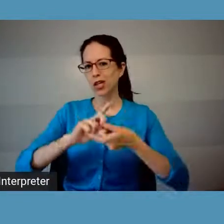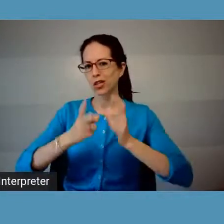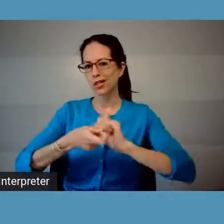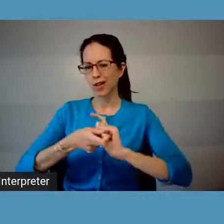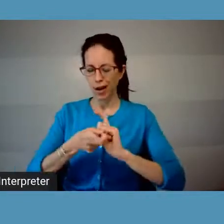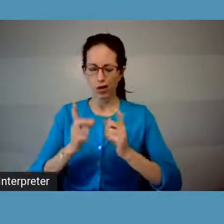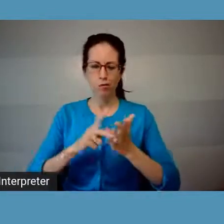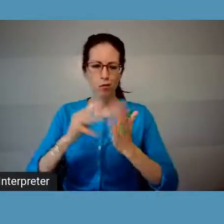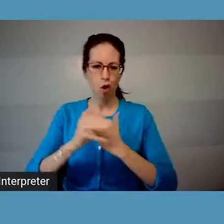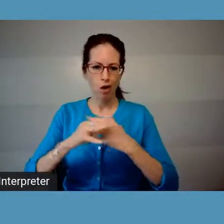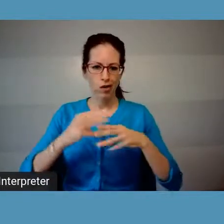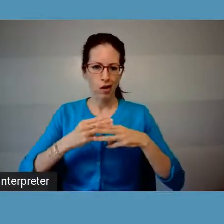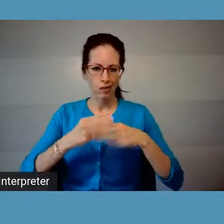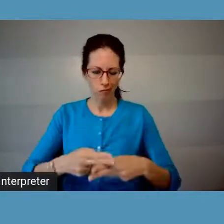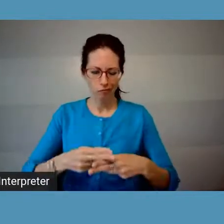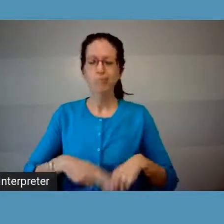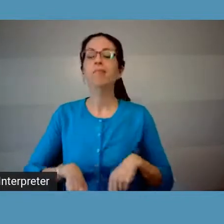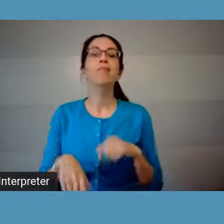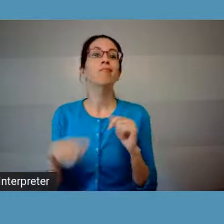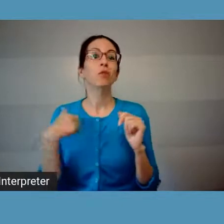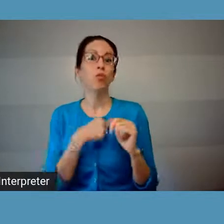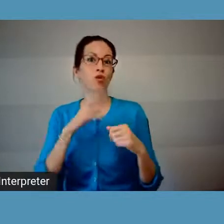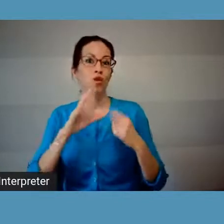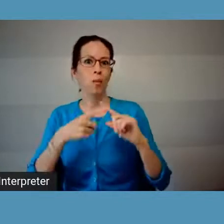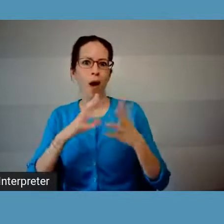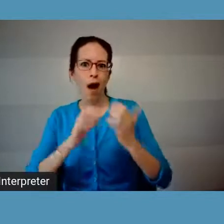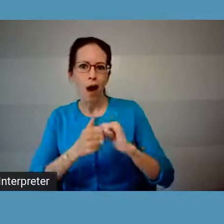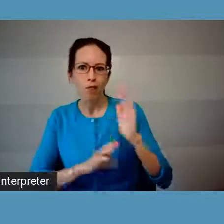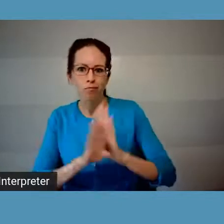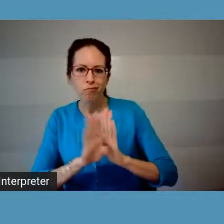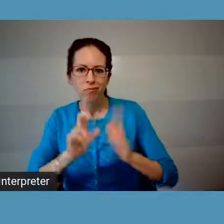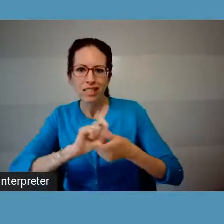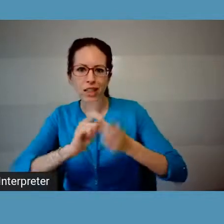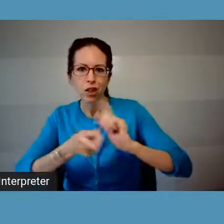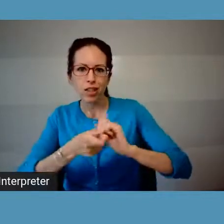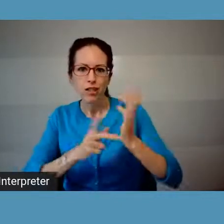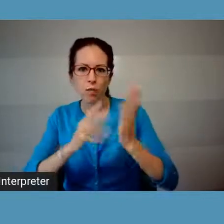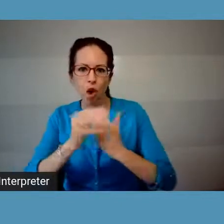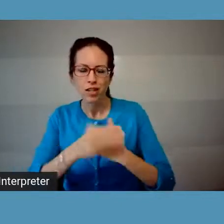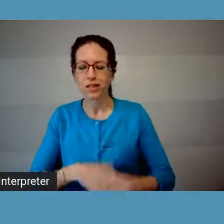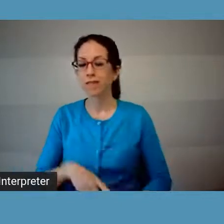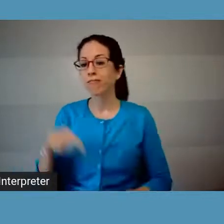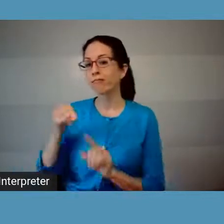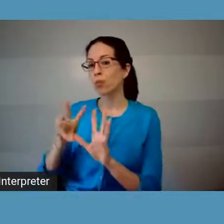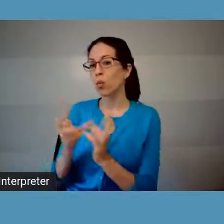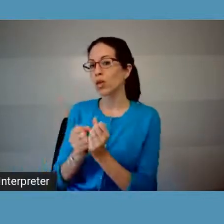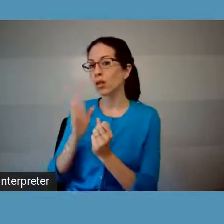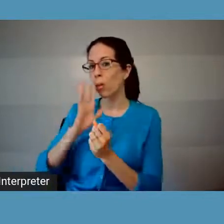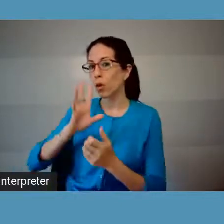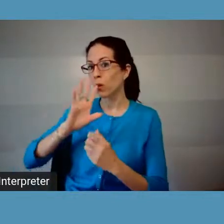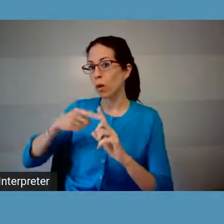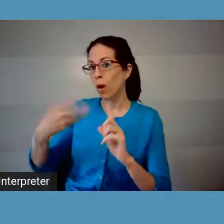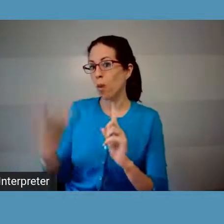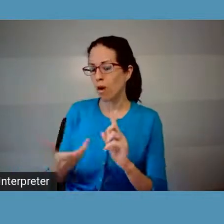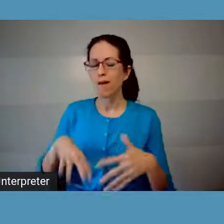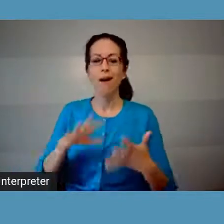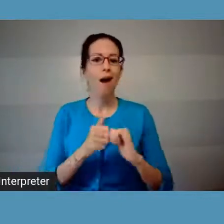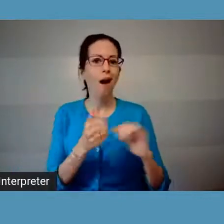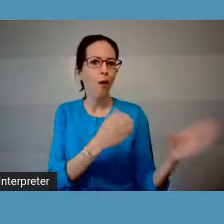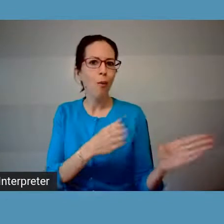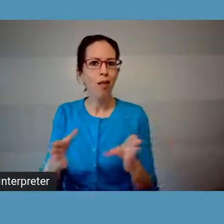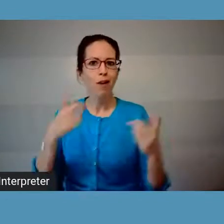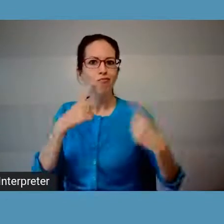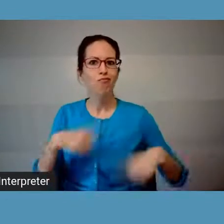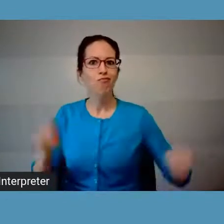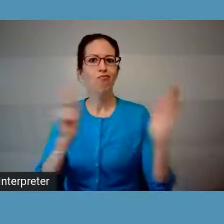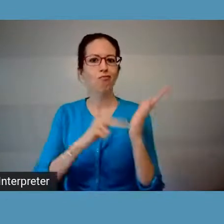module, which will cover how to build a digitization project. This workshop will cover: how do you plan a successful